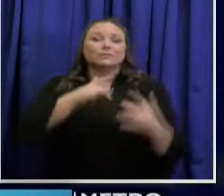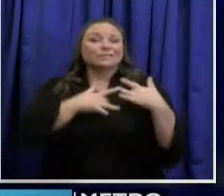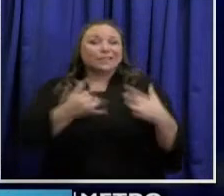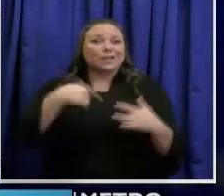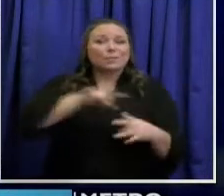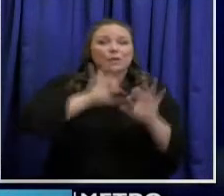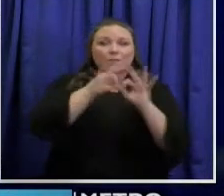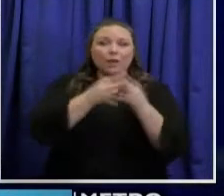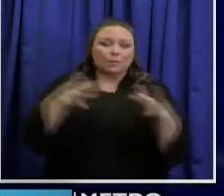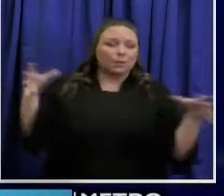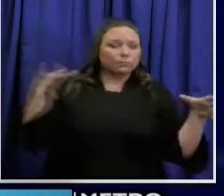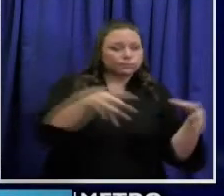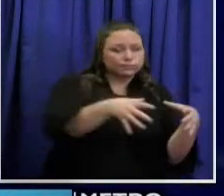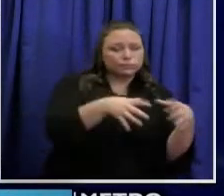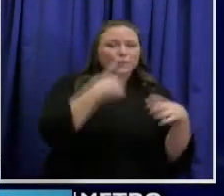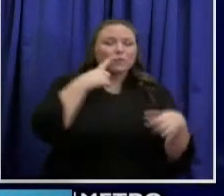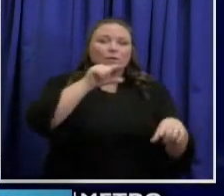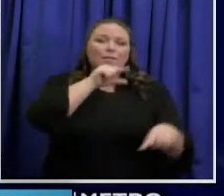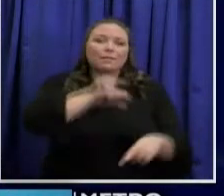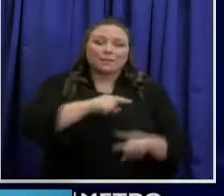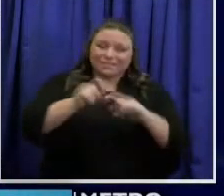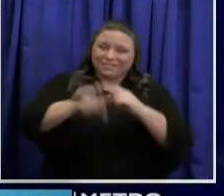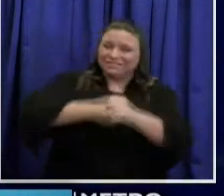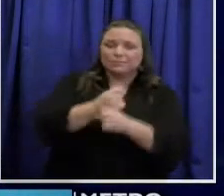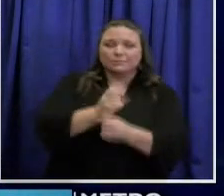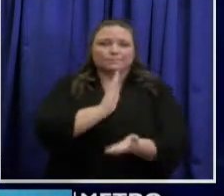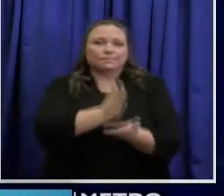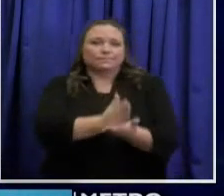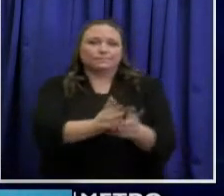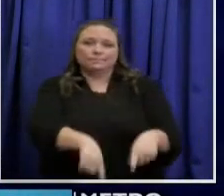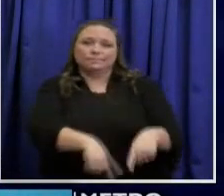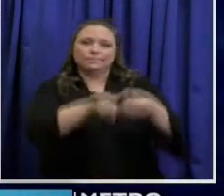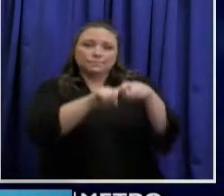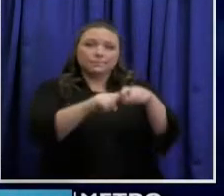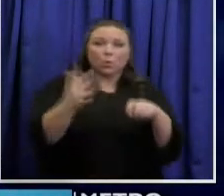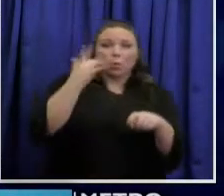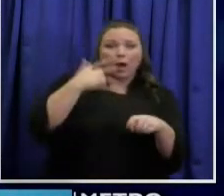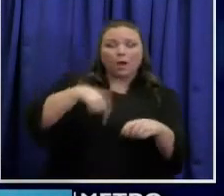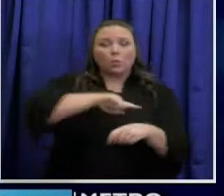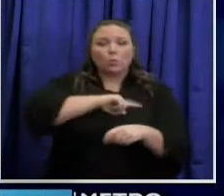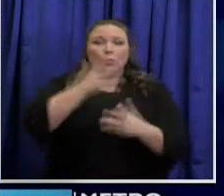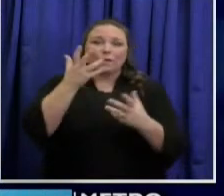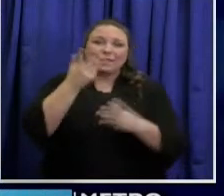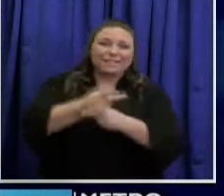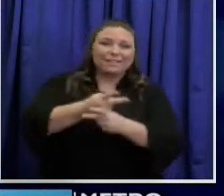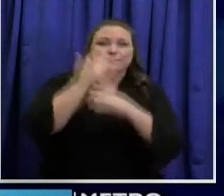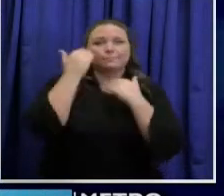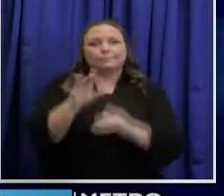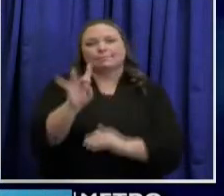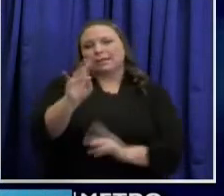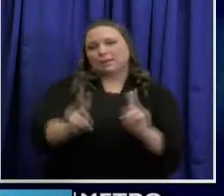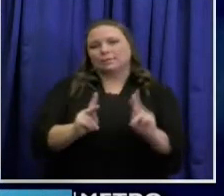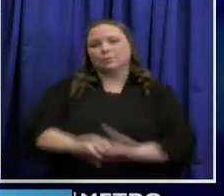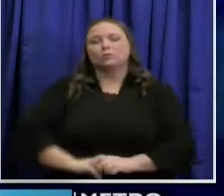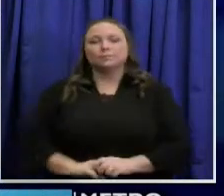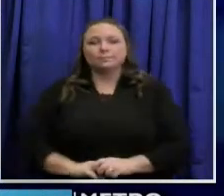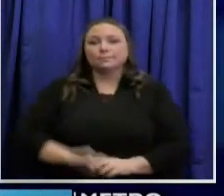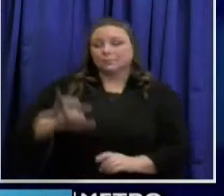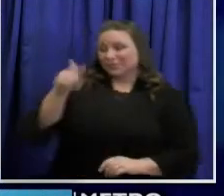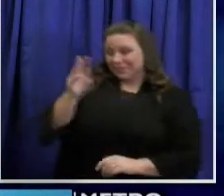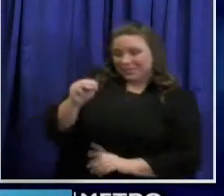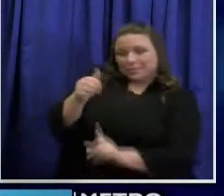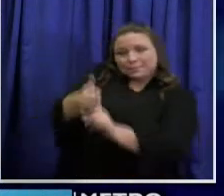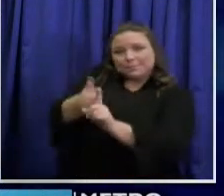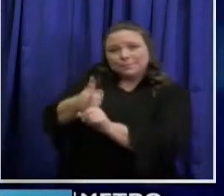join each other for Thanksgiving, but this year we will not, as we remember to keep groupings limited to 8. Jim will give